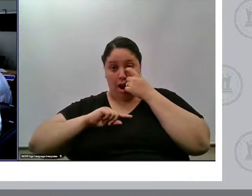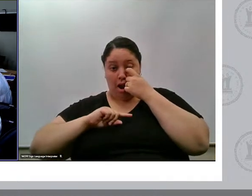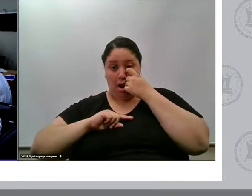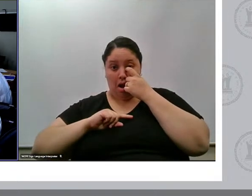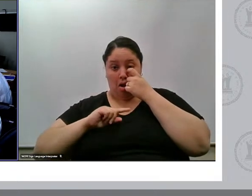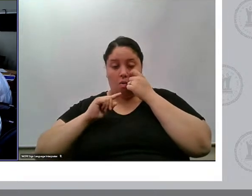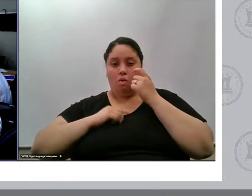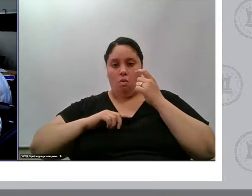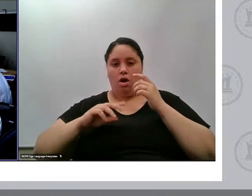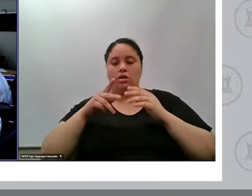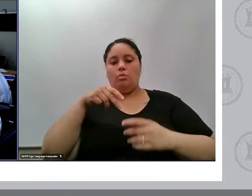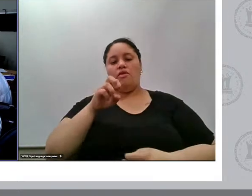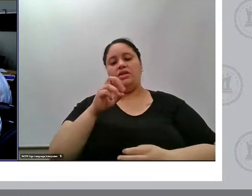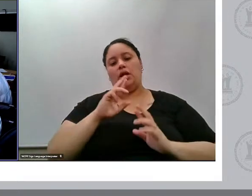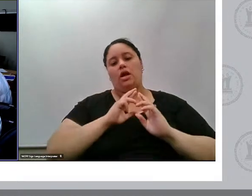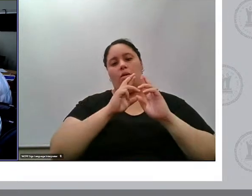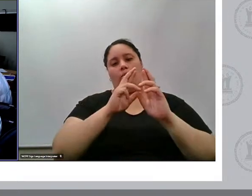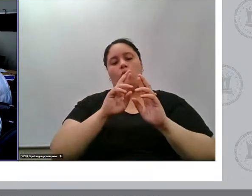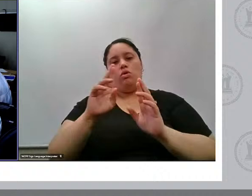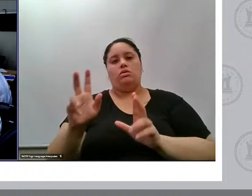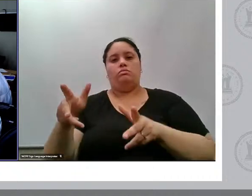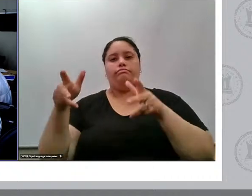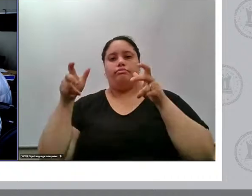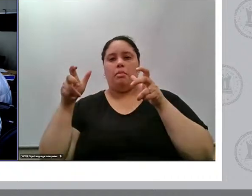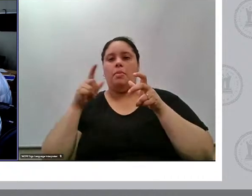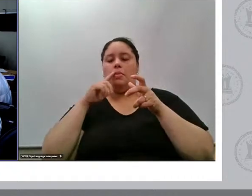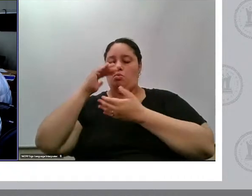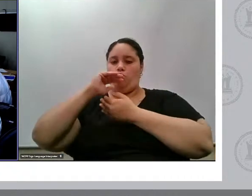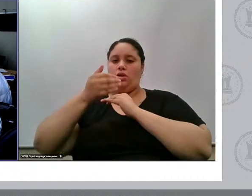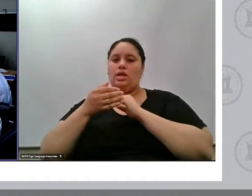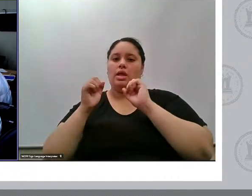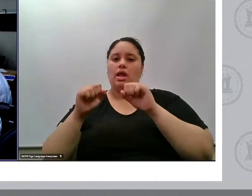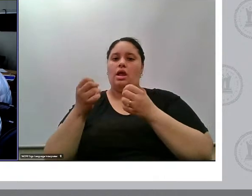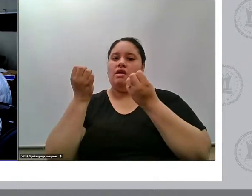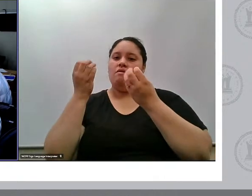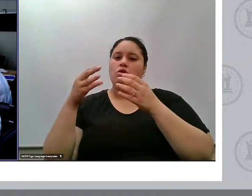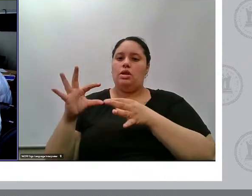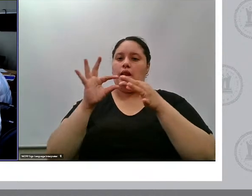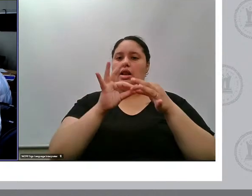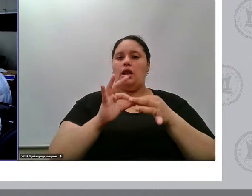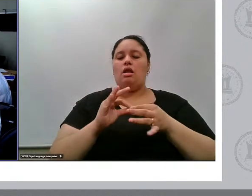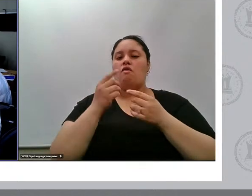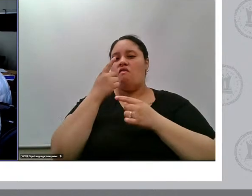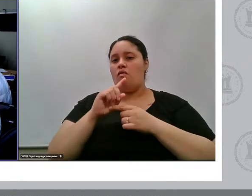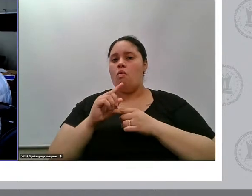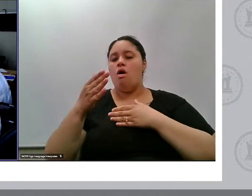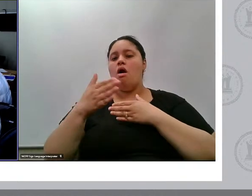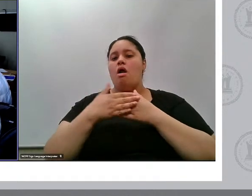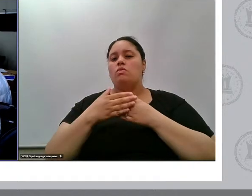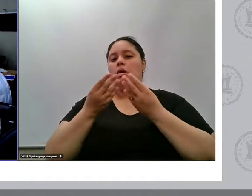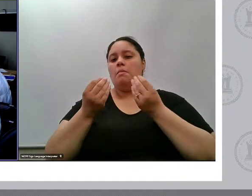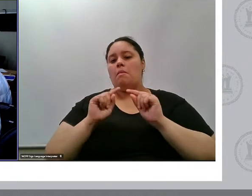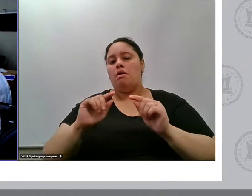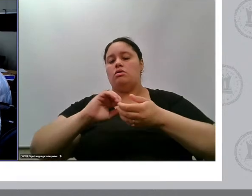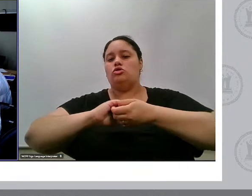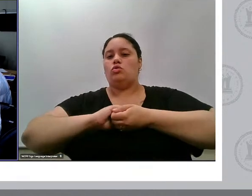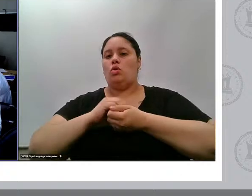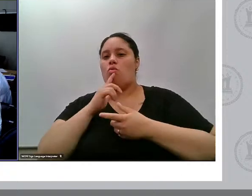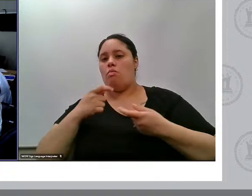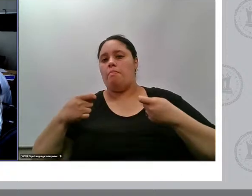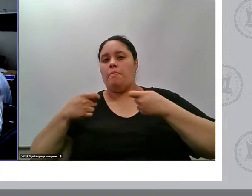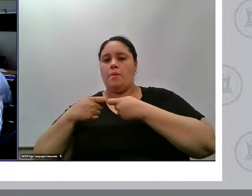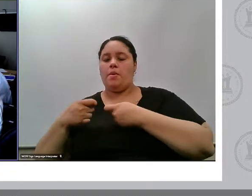the probity report in camera so that we can protect information pertaining to the close members associated with the